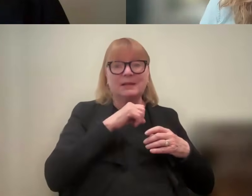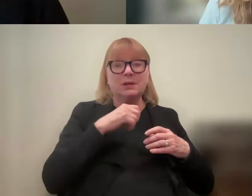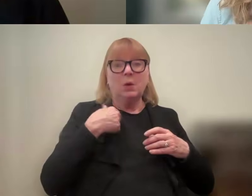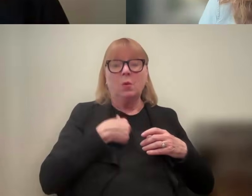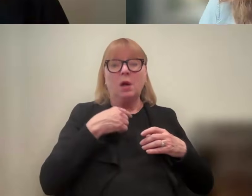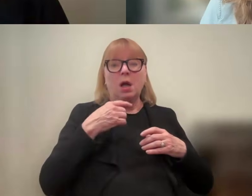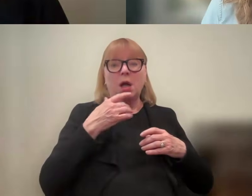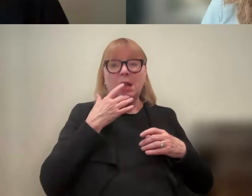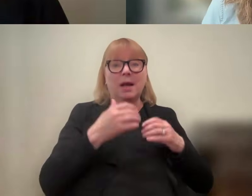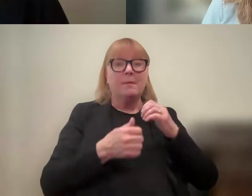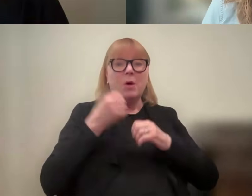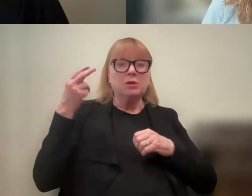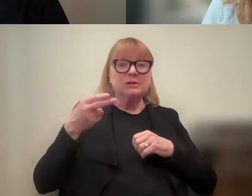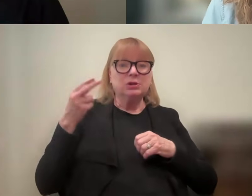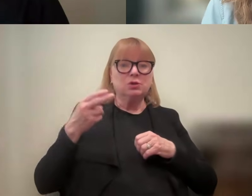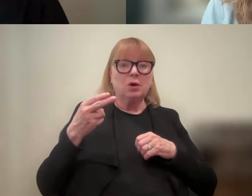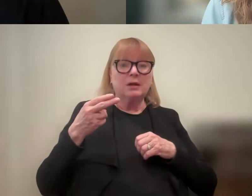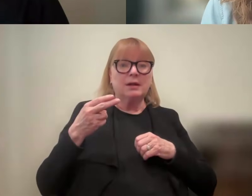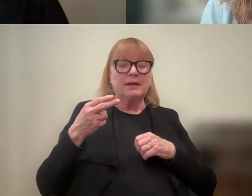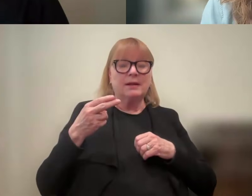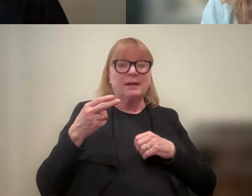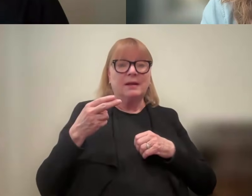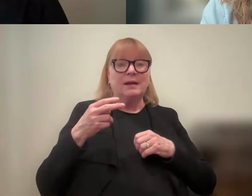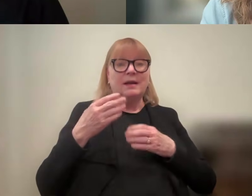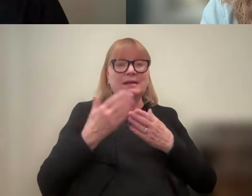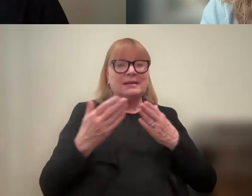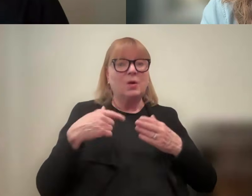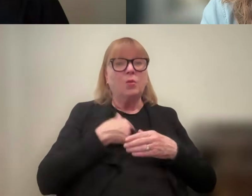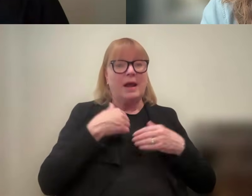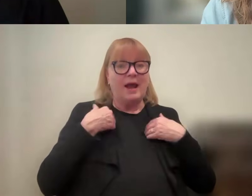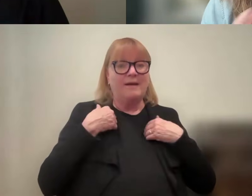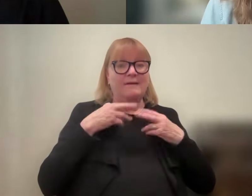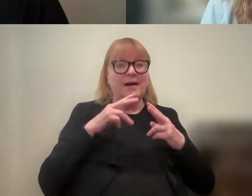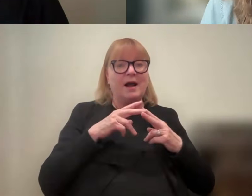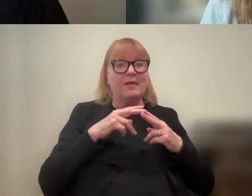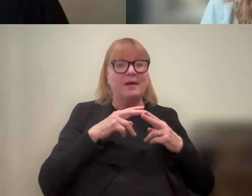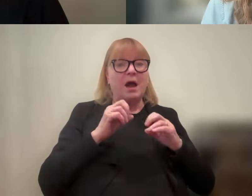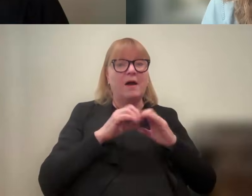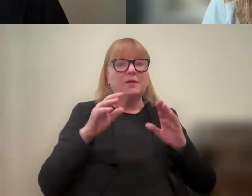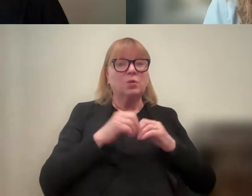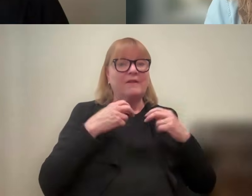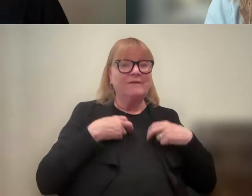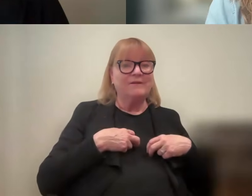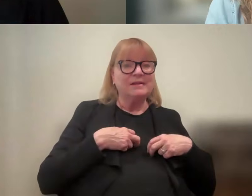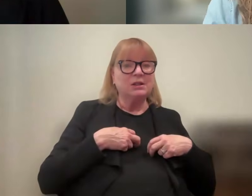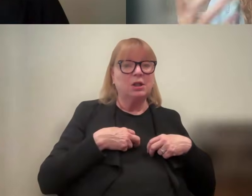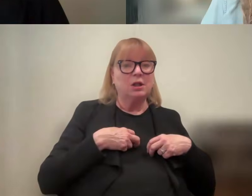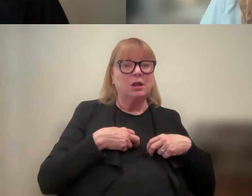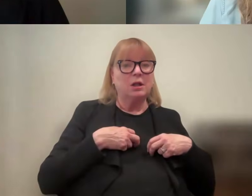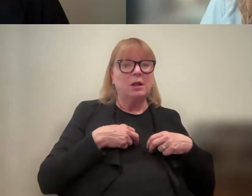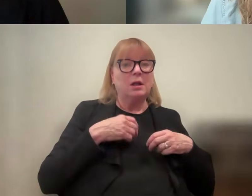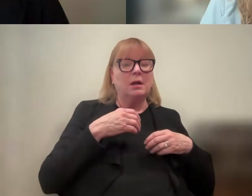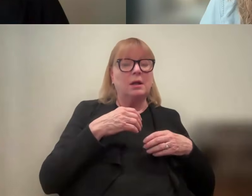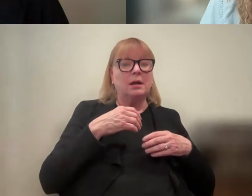lucky in that most historical material that we either have, like obviously we have the physicalness of it, but I